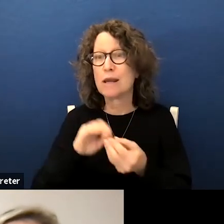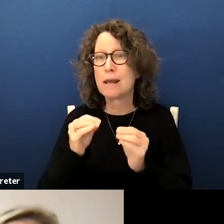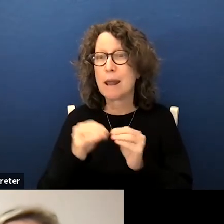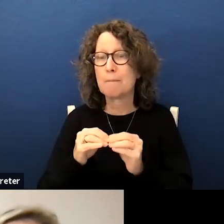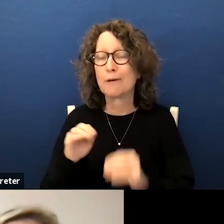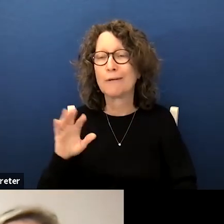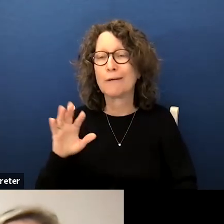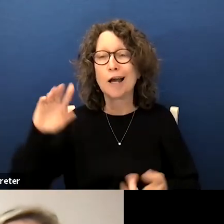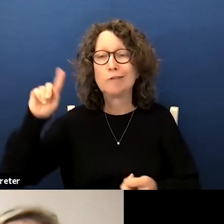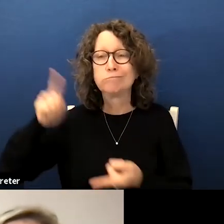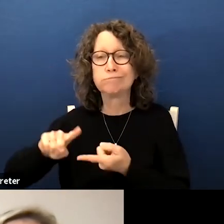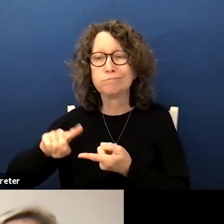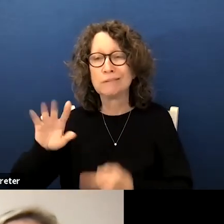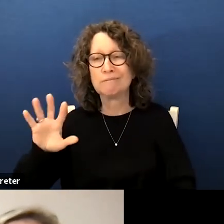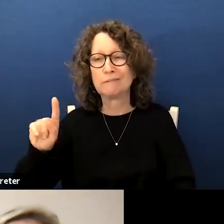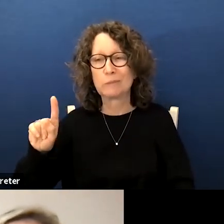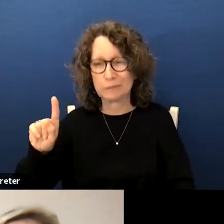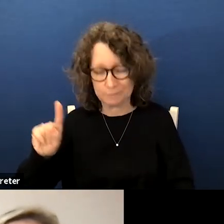51